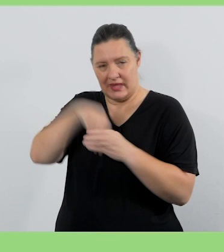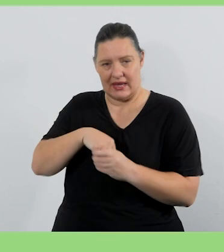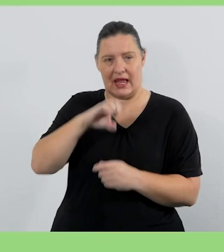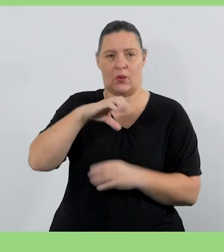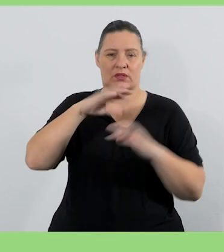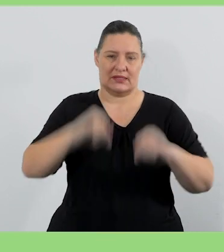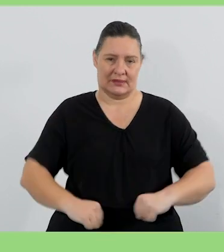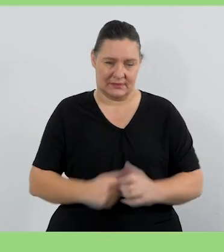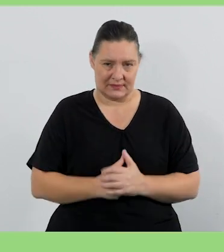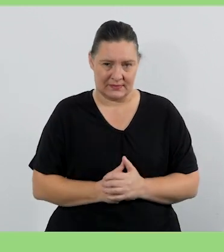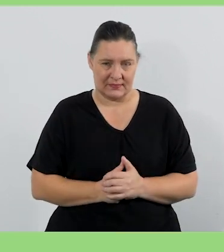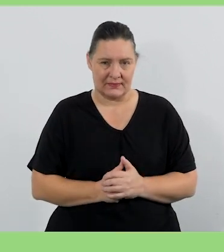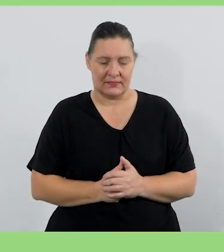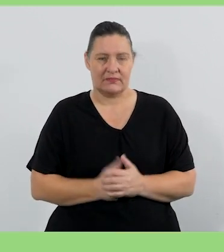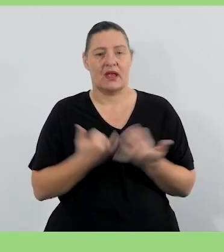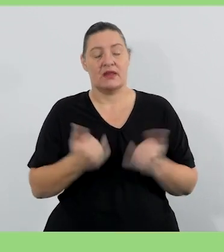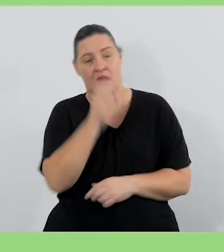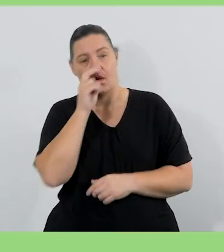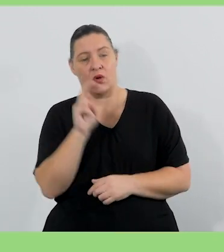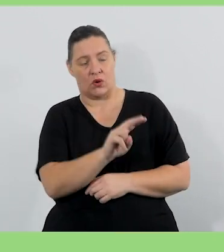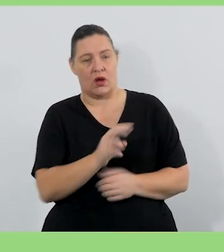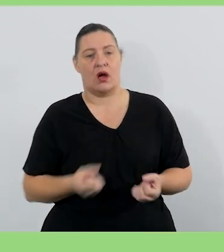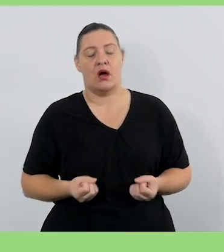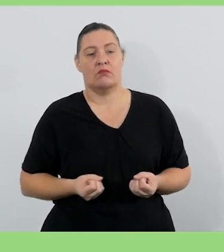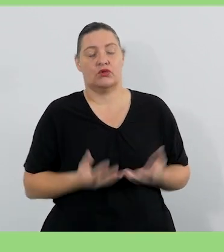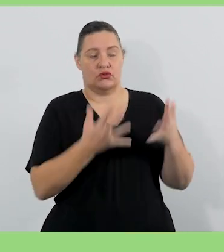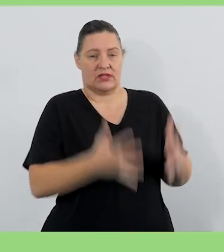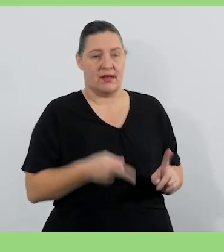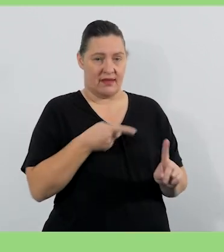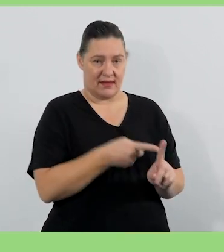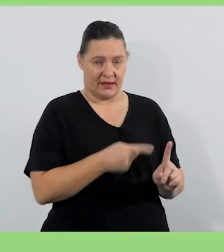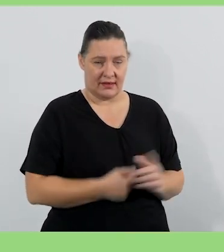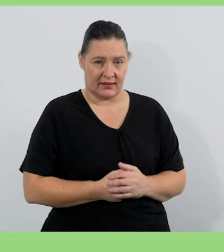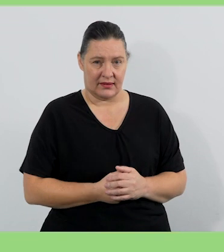ecosystems. So we are going to look at producers.